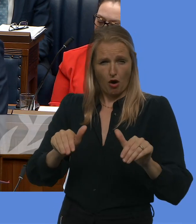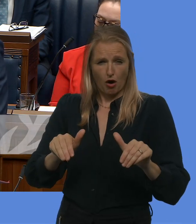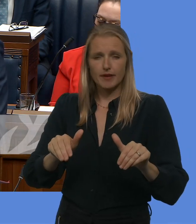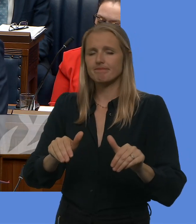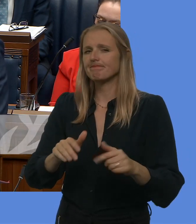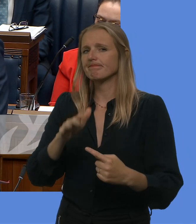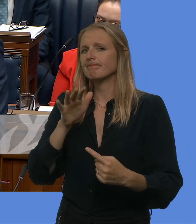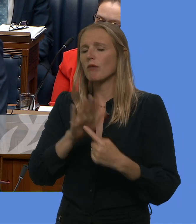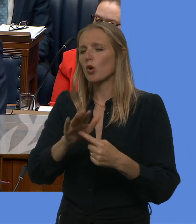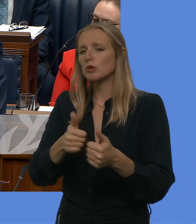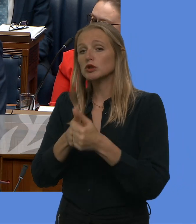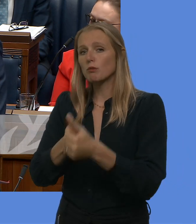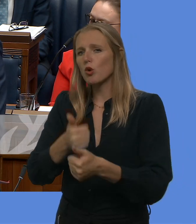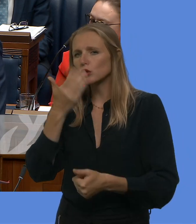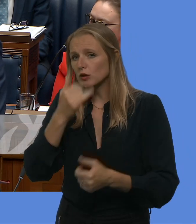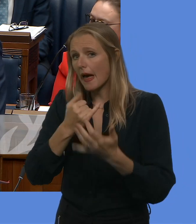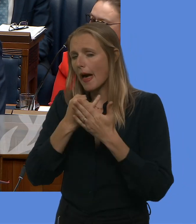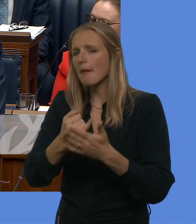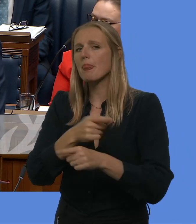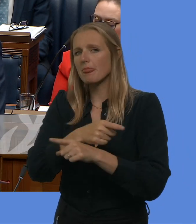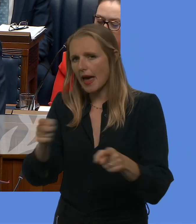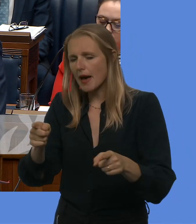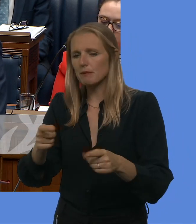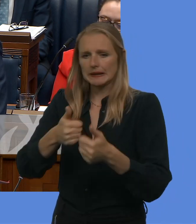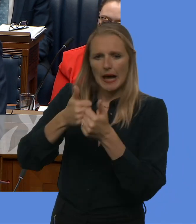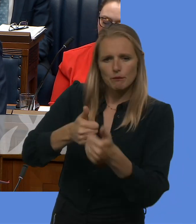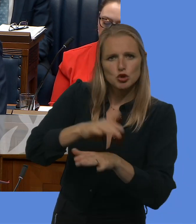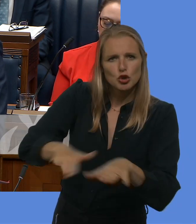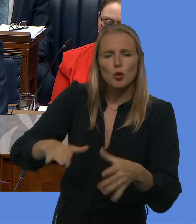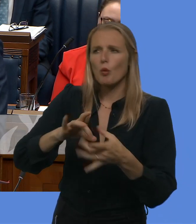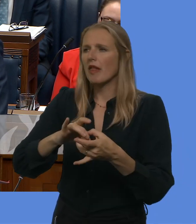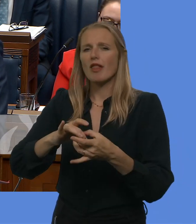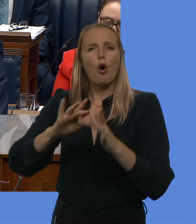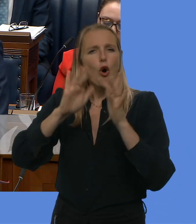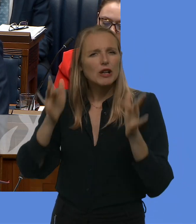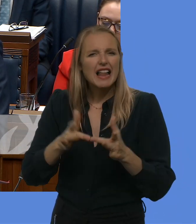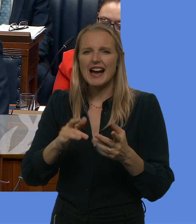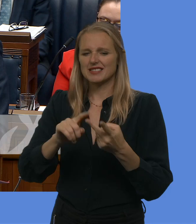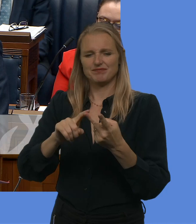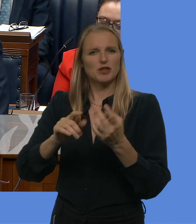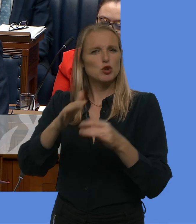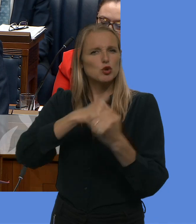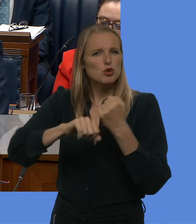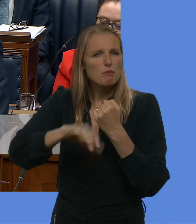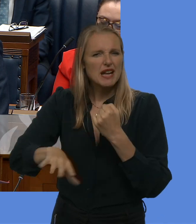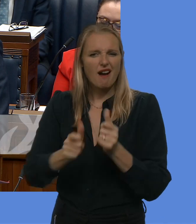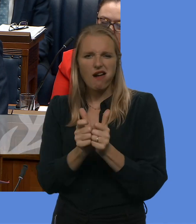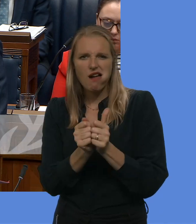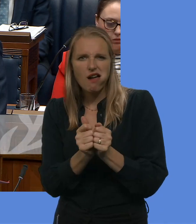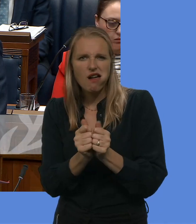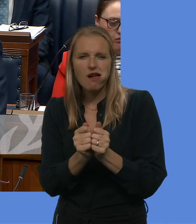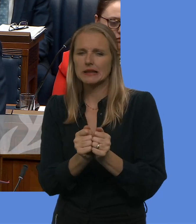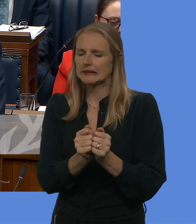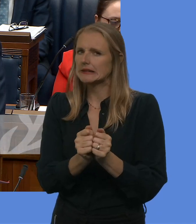to manage the issues around online communication, social media posts, and all of this can be very difficult to do. And